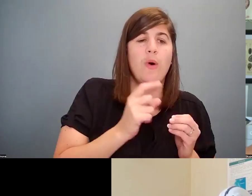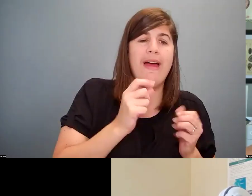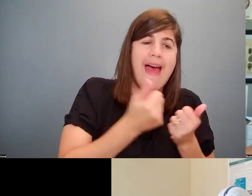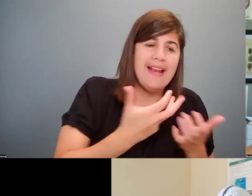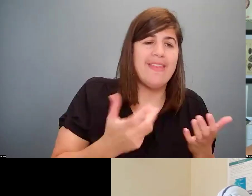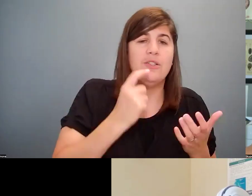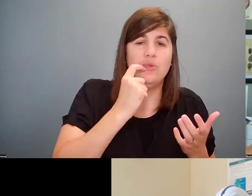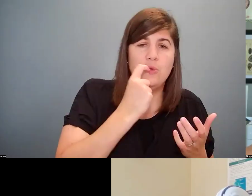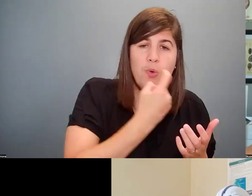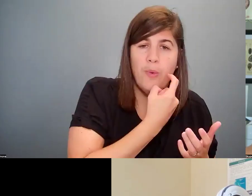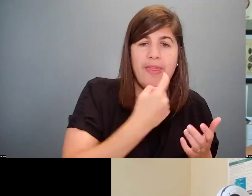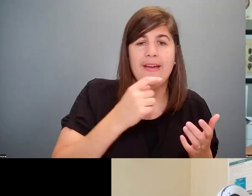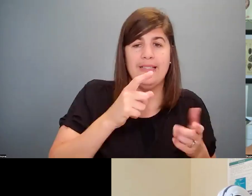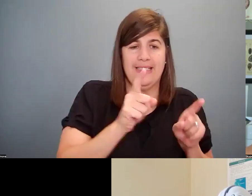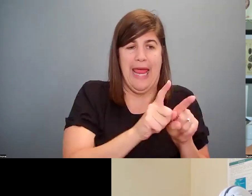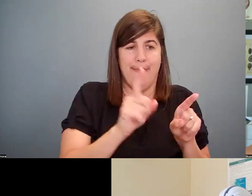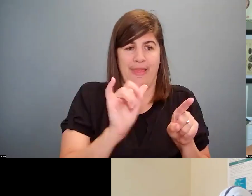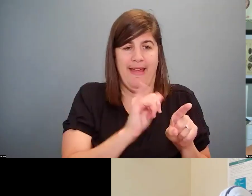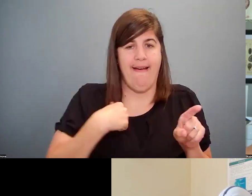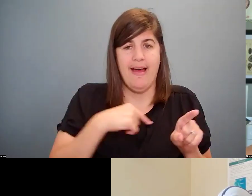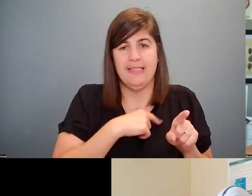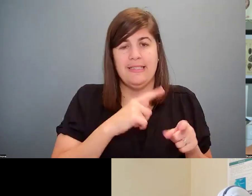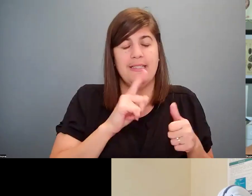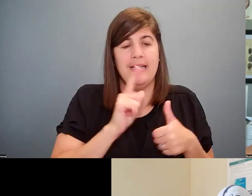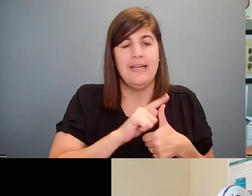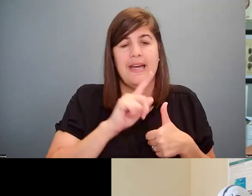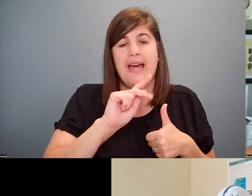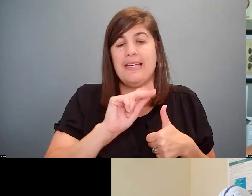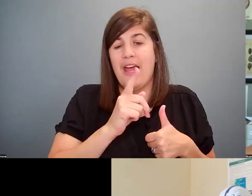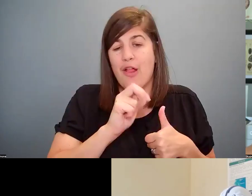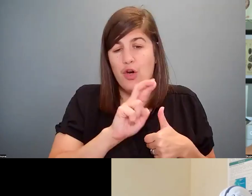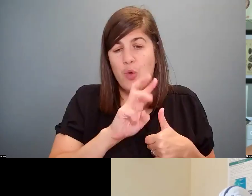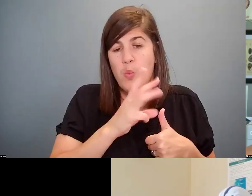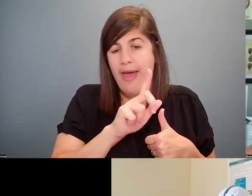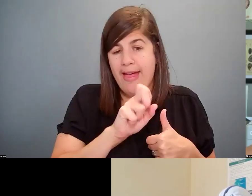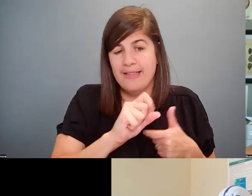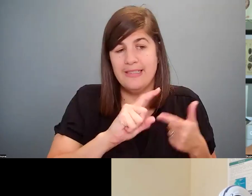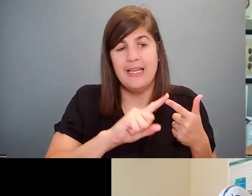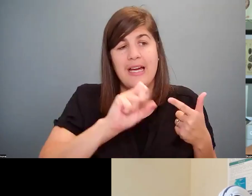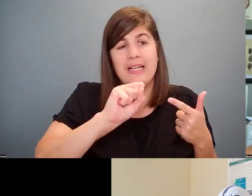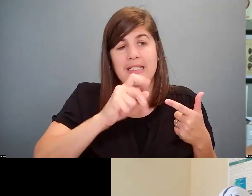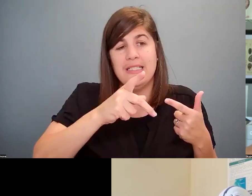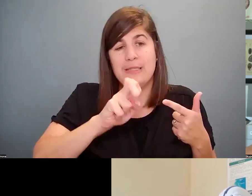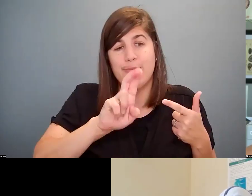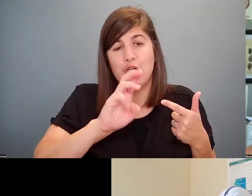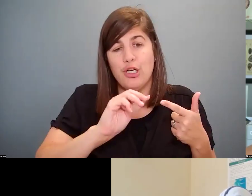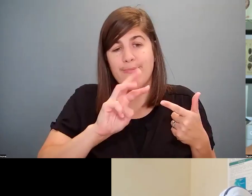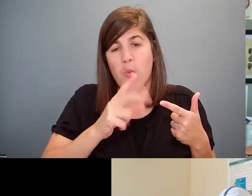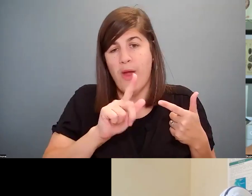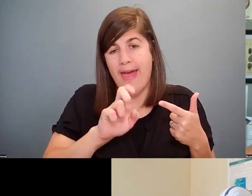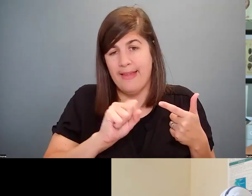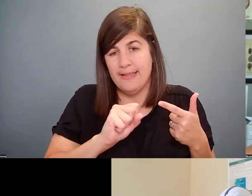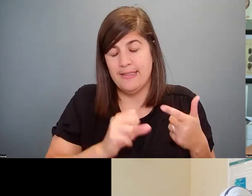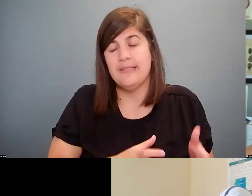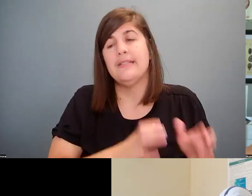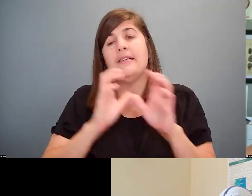with peg-like teeth, like what we have. So killer whales, sperm whales, dolphins, those are all of your odontocetes. And then we've got the mysticetes.